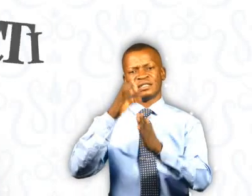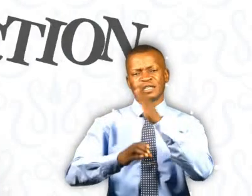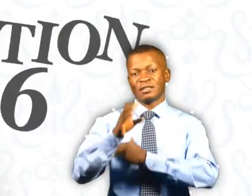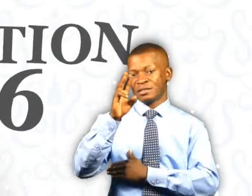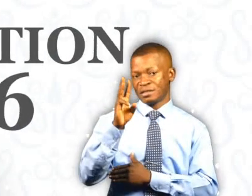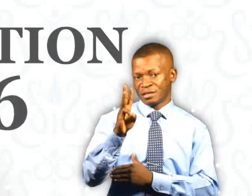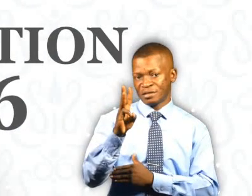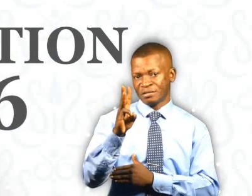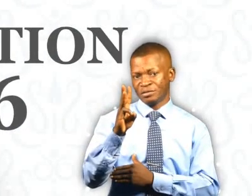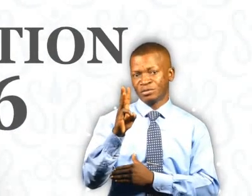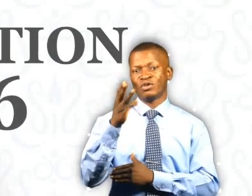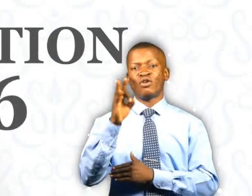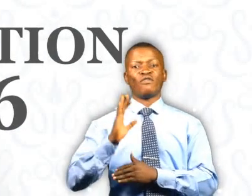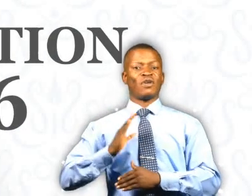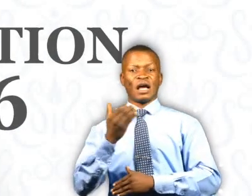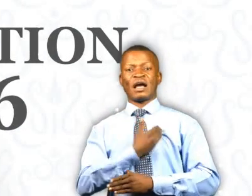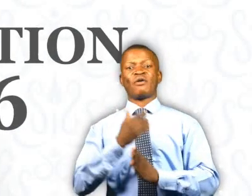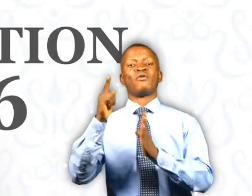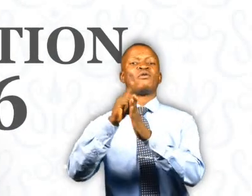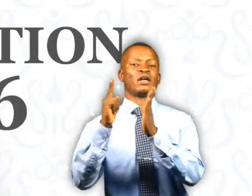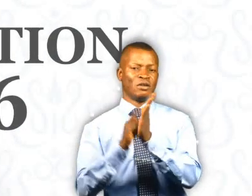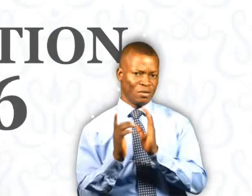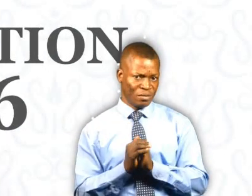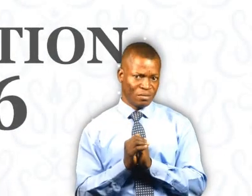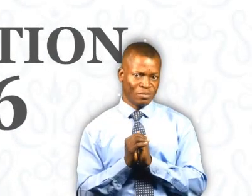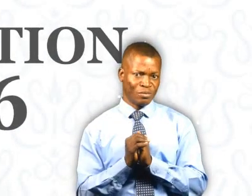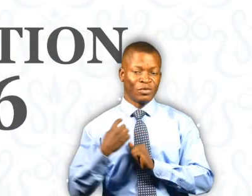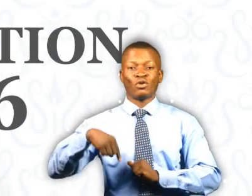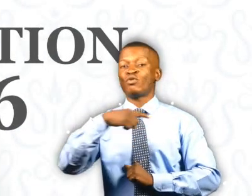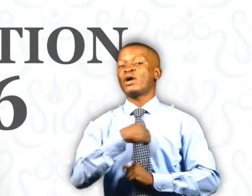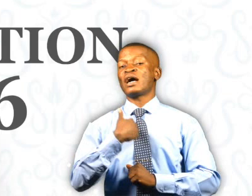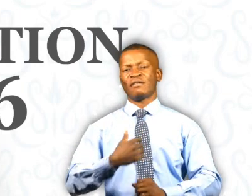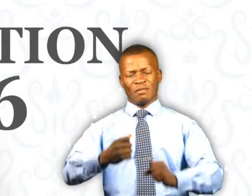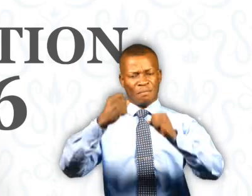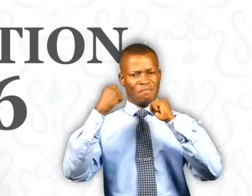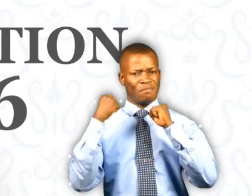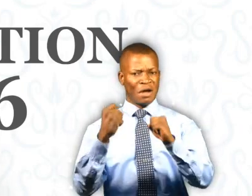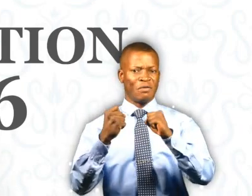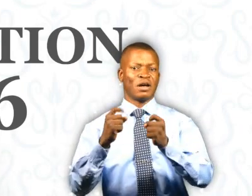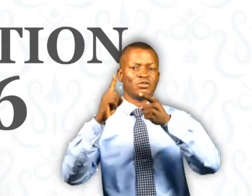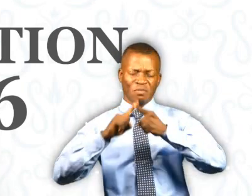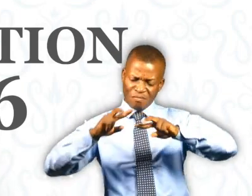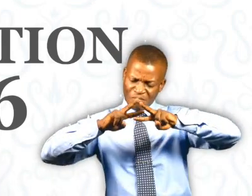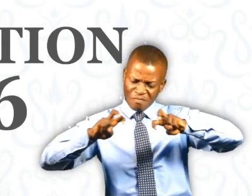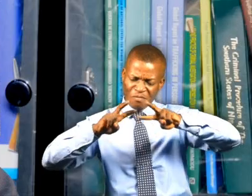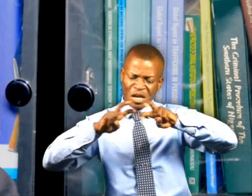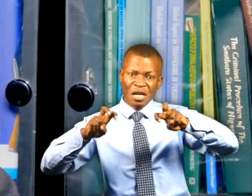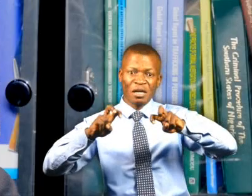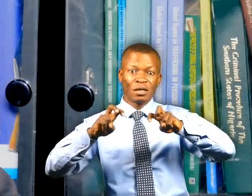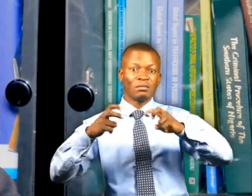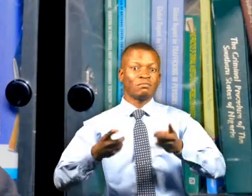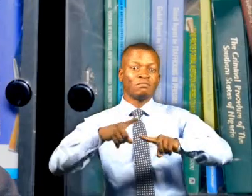the provision of Section 6 of our Act, we have the powers